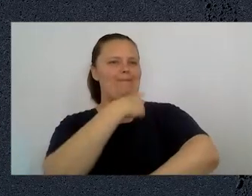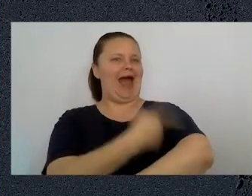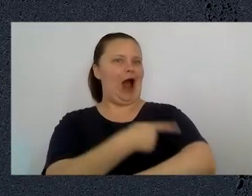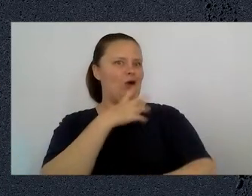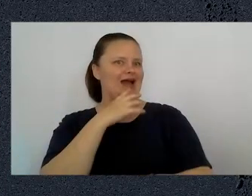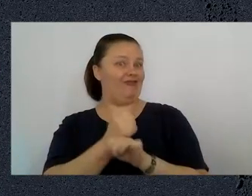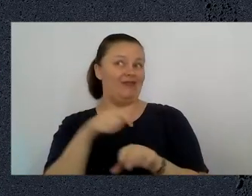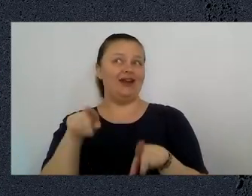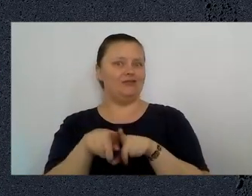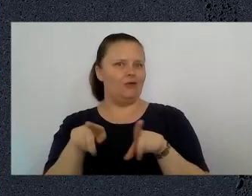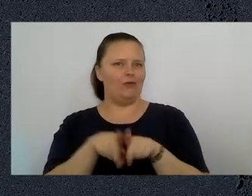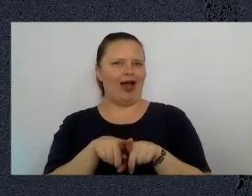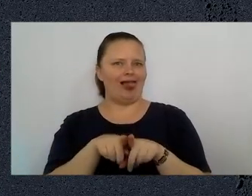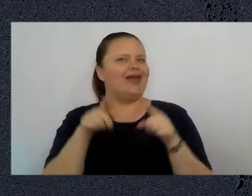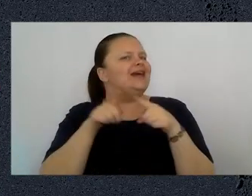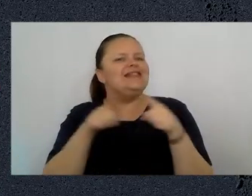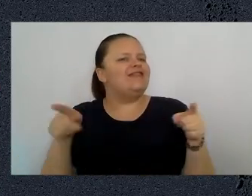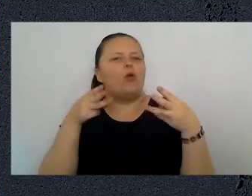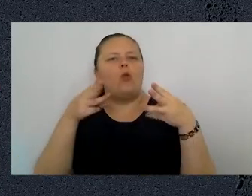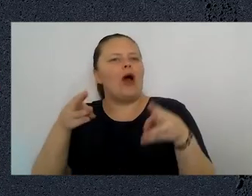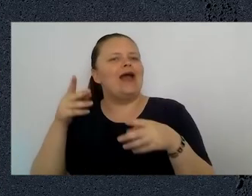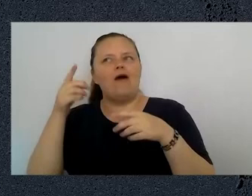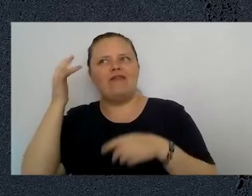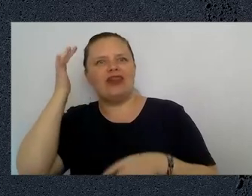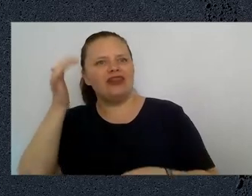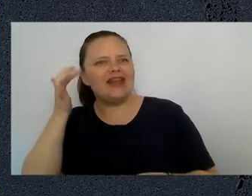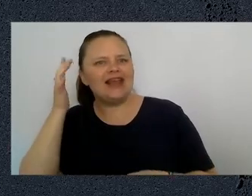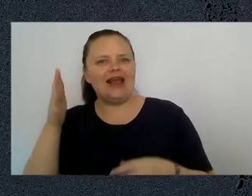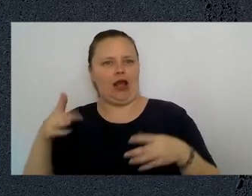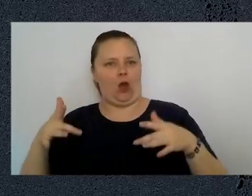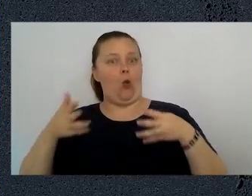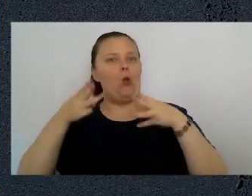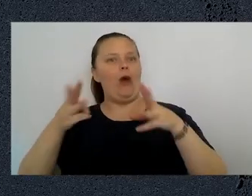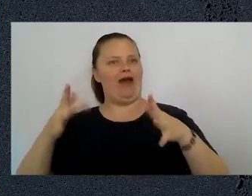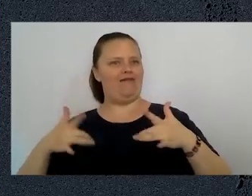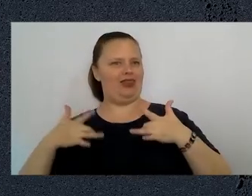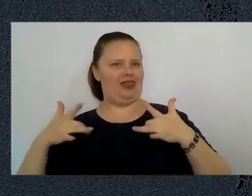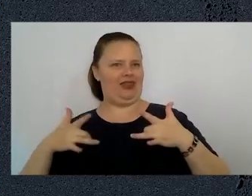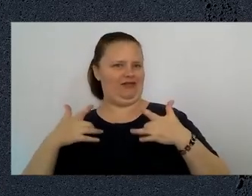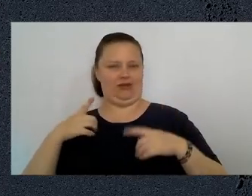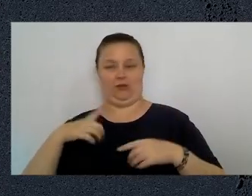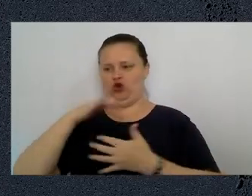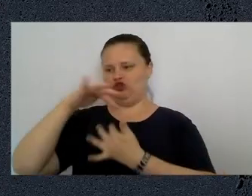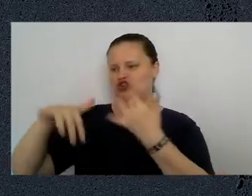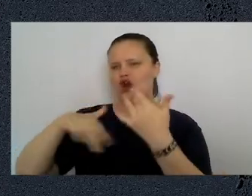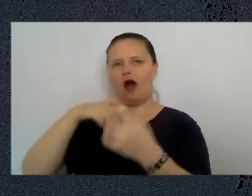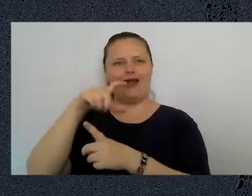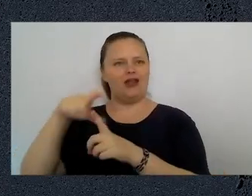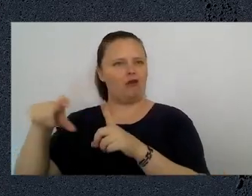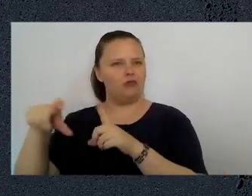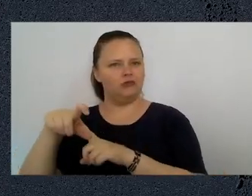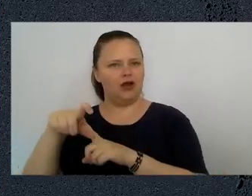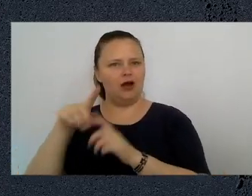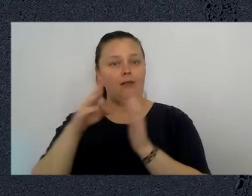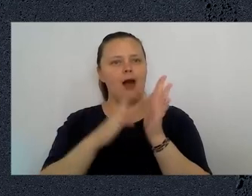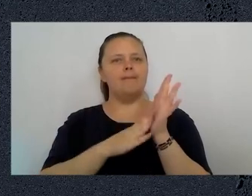a different style of thinking and way of living purely because of societal culture. But microcosms